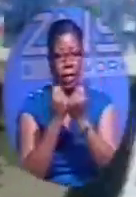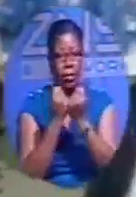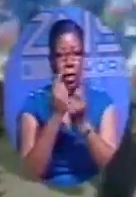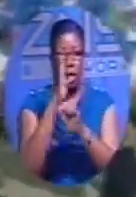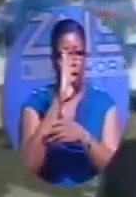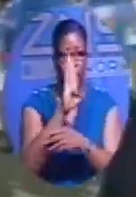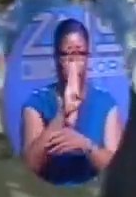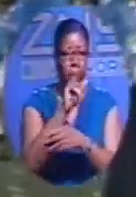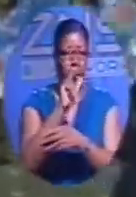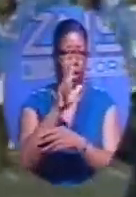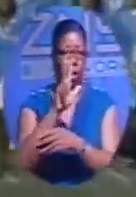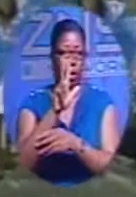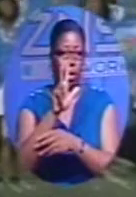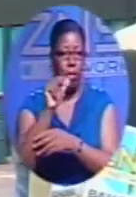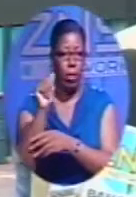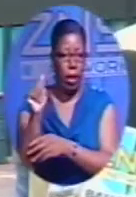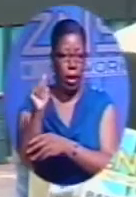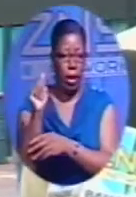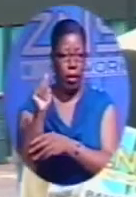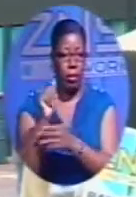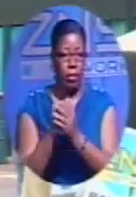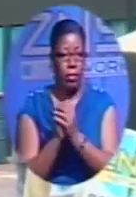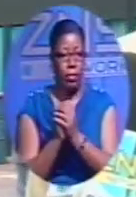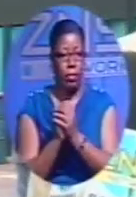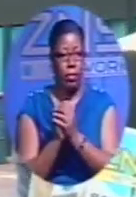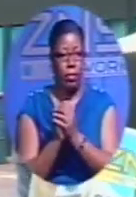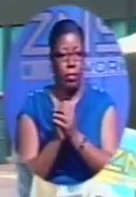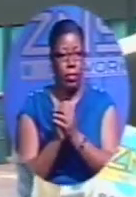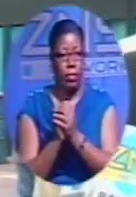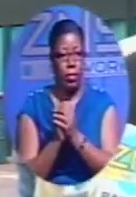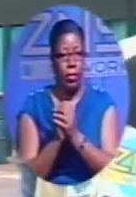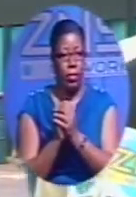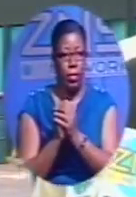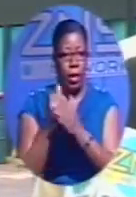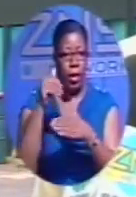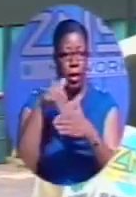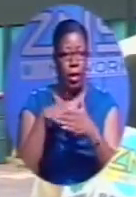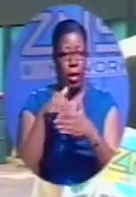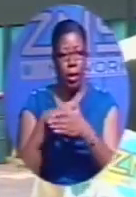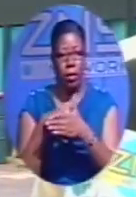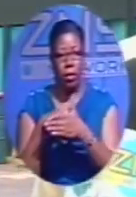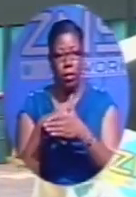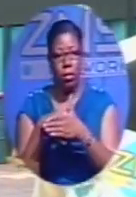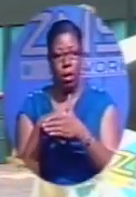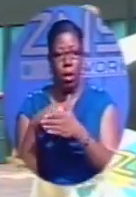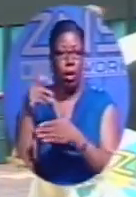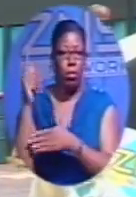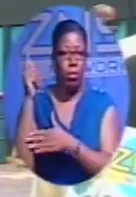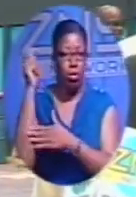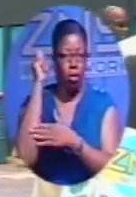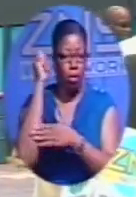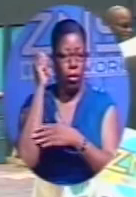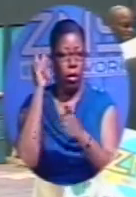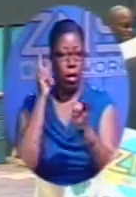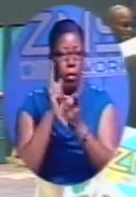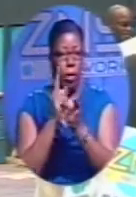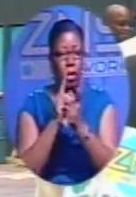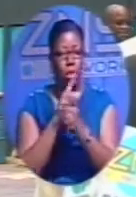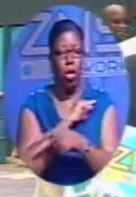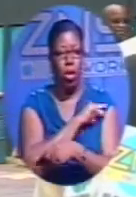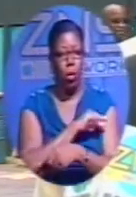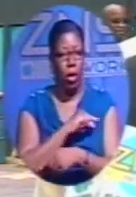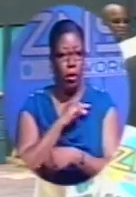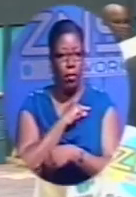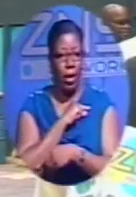They are hoping for some good things from him. Trevor was added because at the NACAC under 23, Trevor met the qualifying standard minutes before